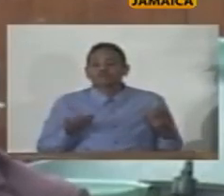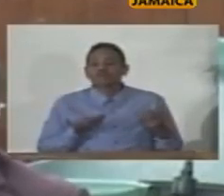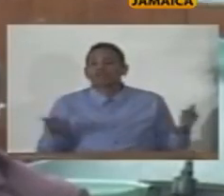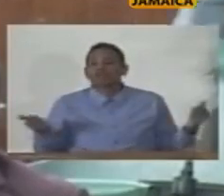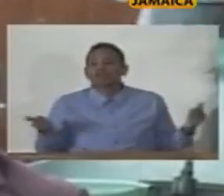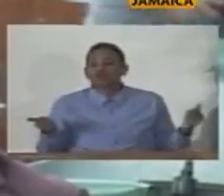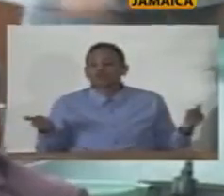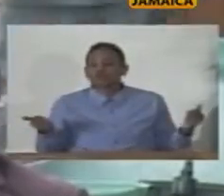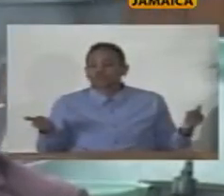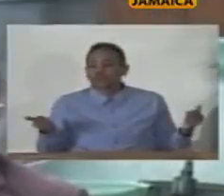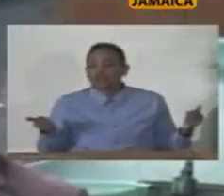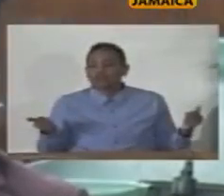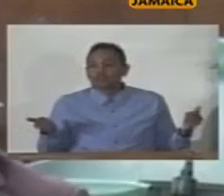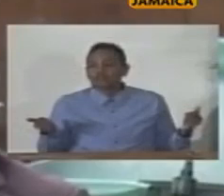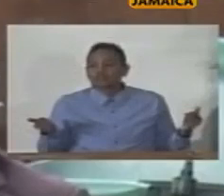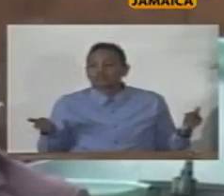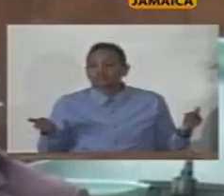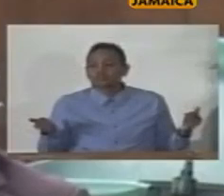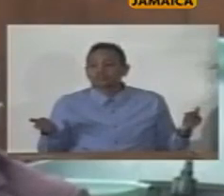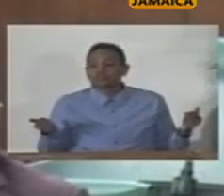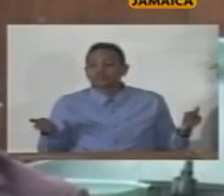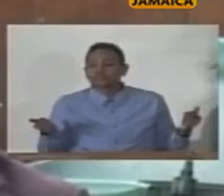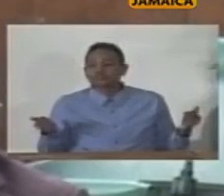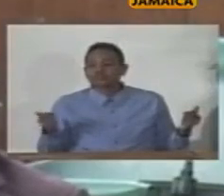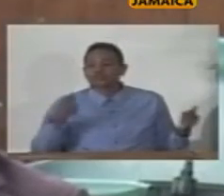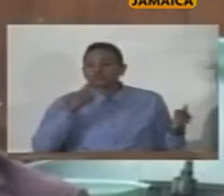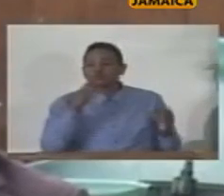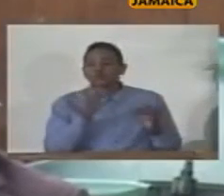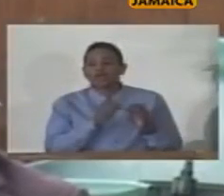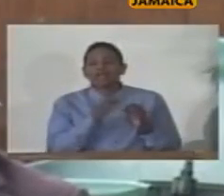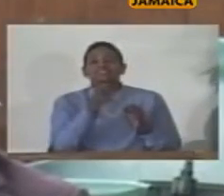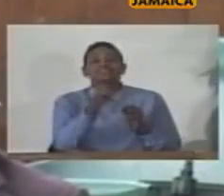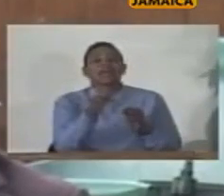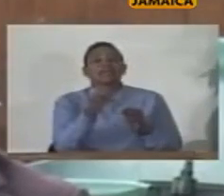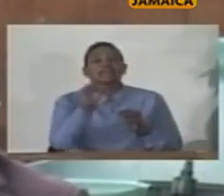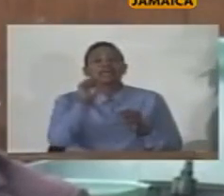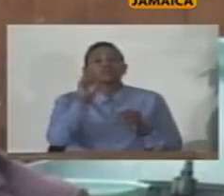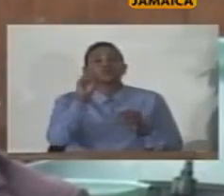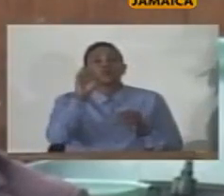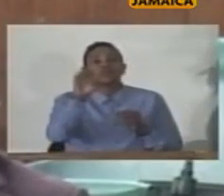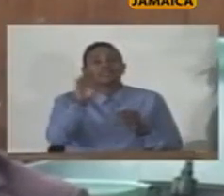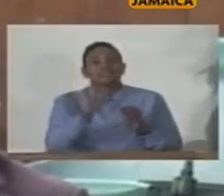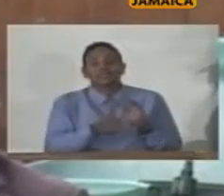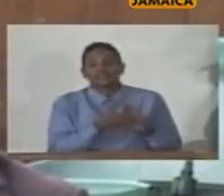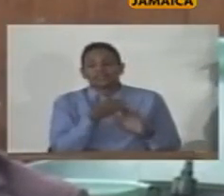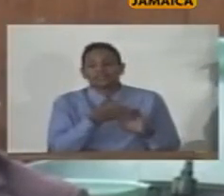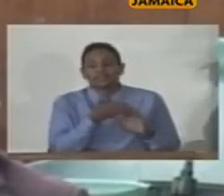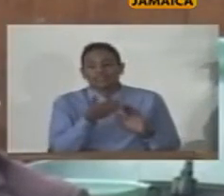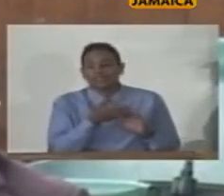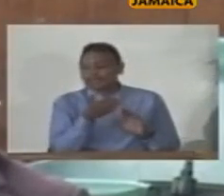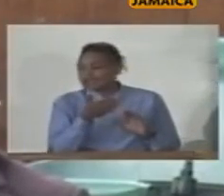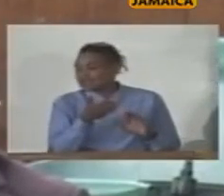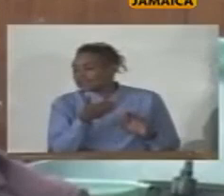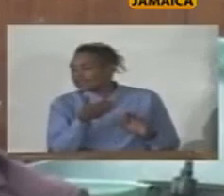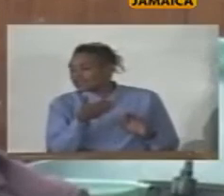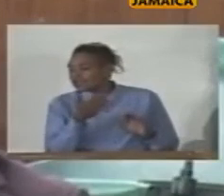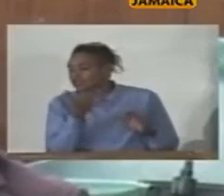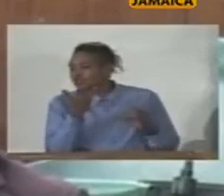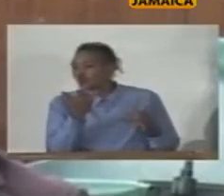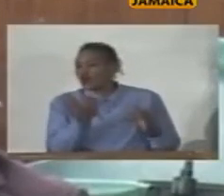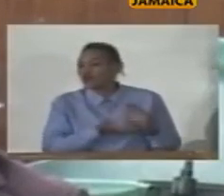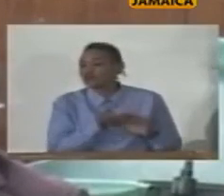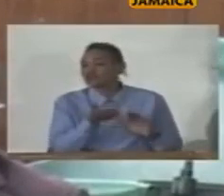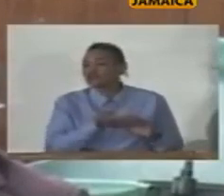resolution to extend the states of public emergency that are now in